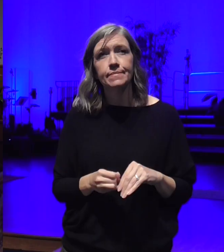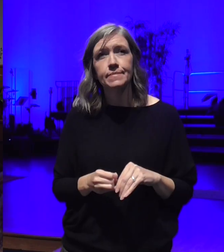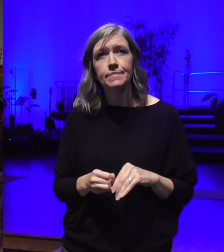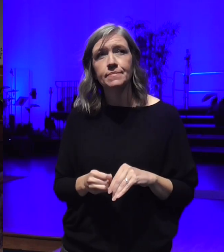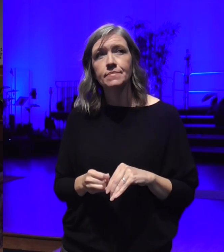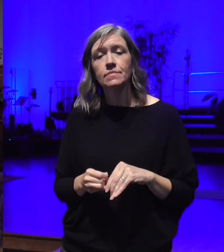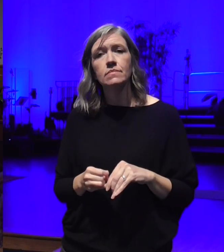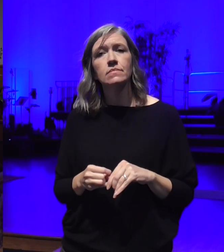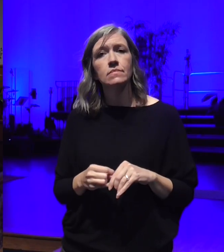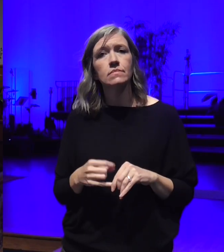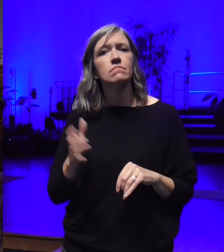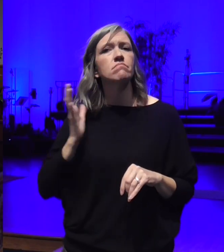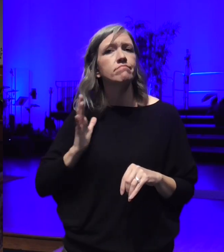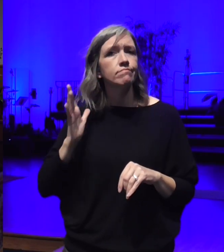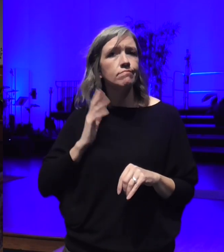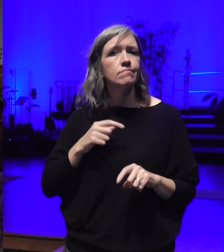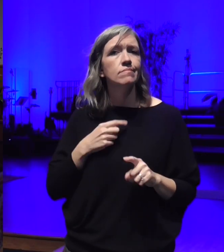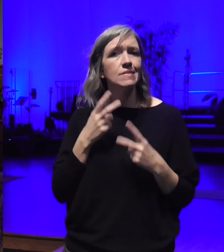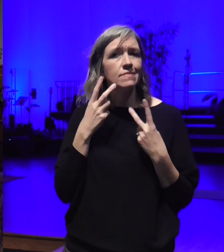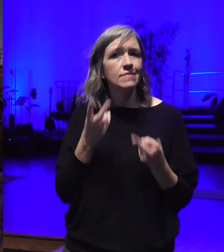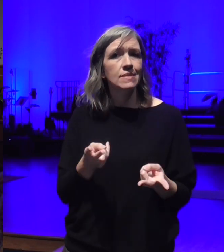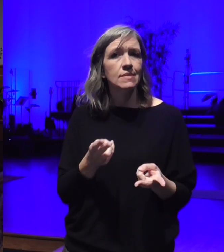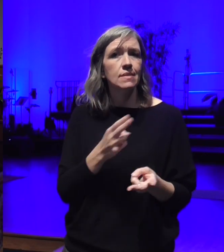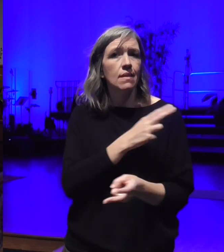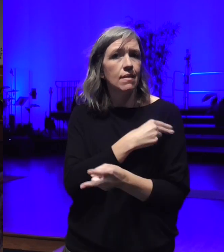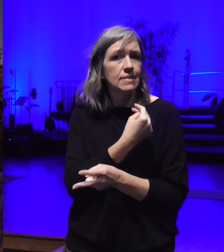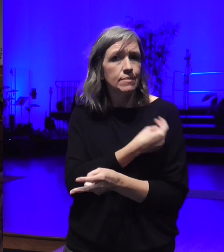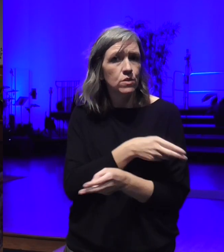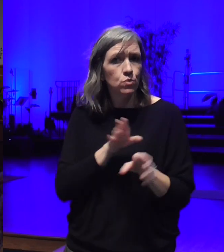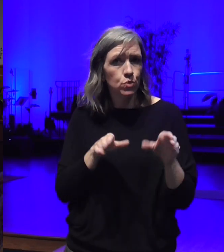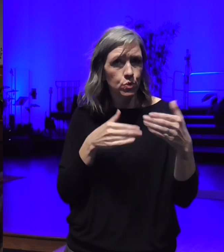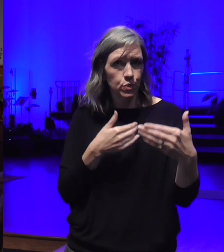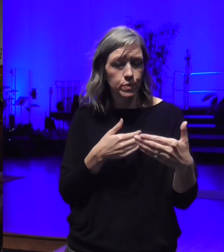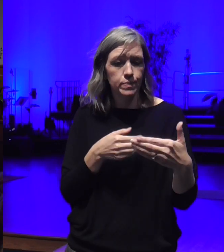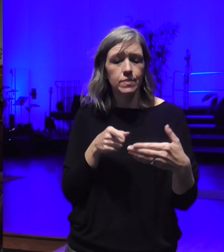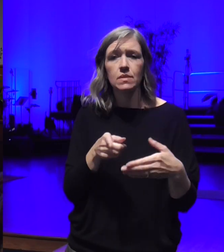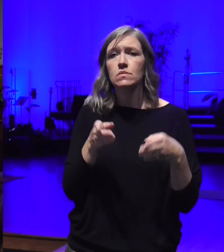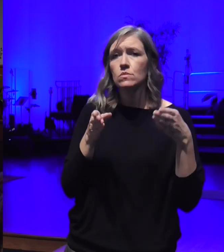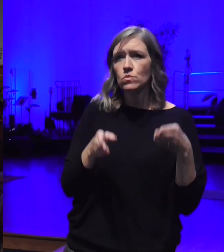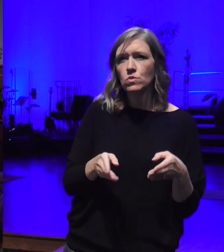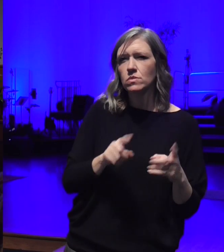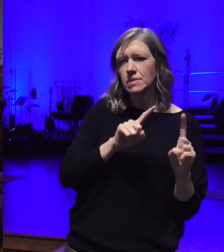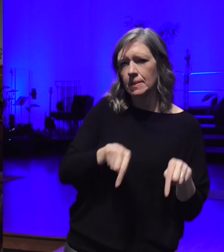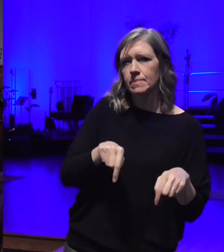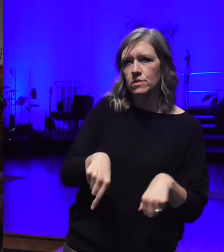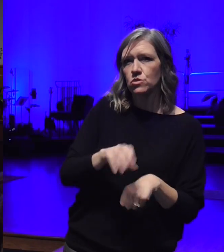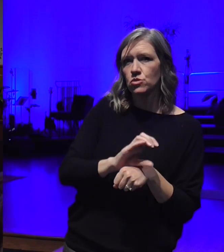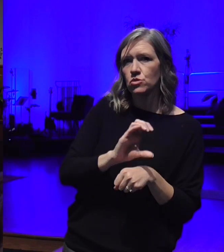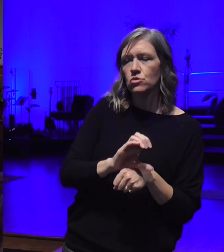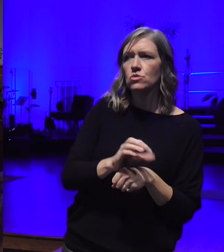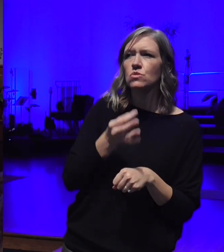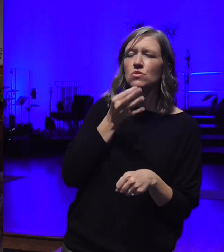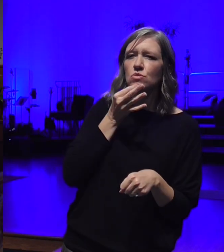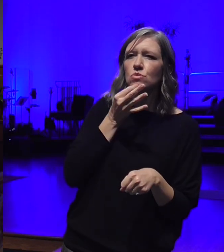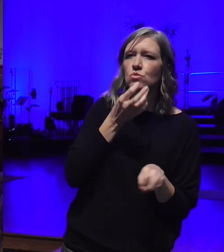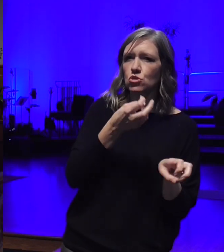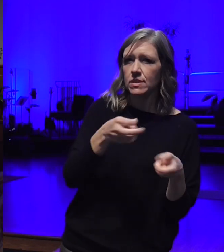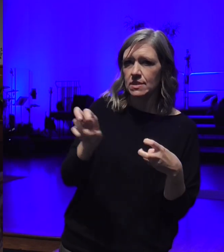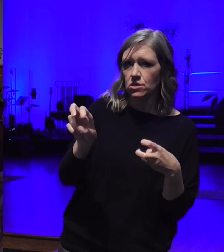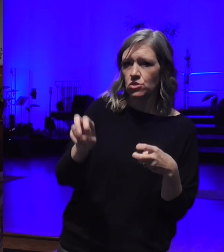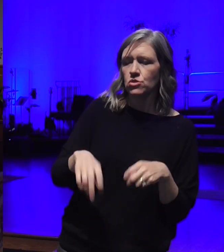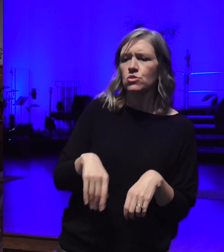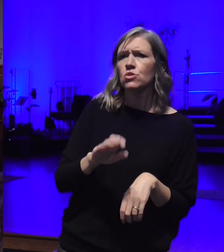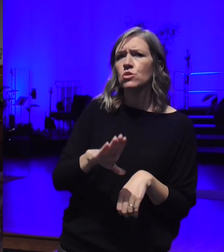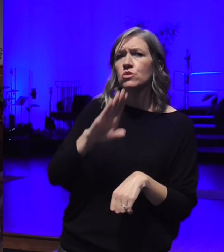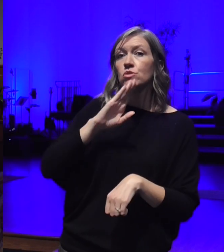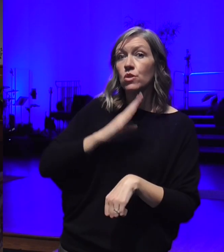I was in a hospital room with a dear congregant who was near making her transition, and her daughter was there. And her daughter